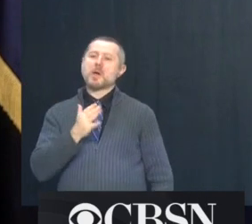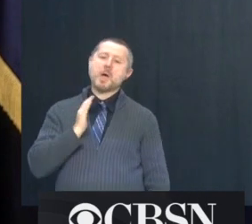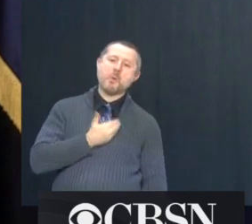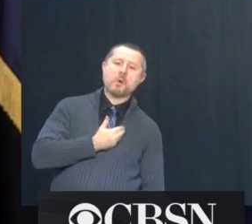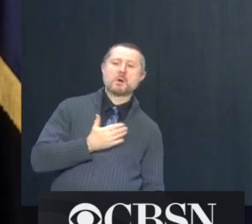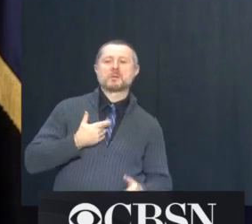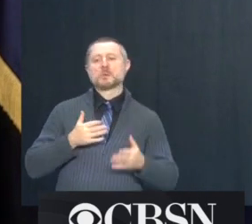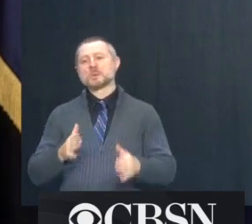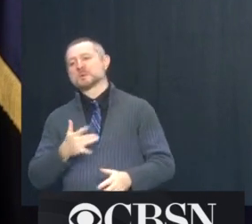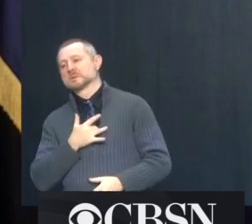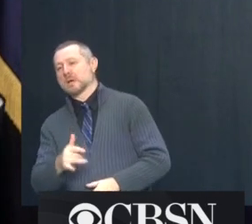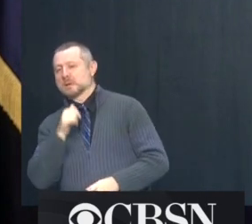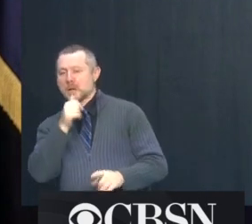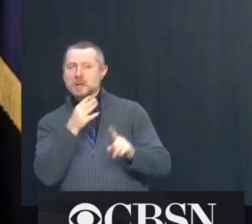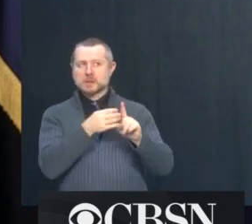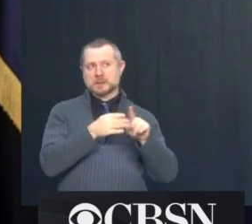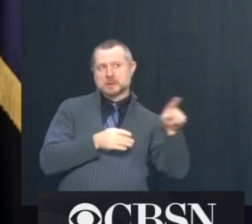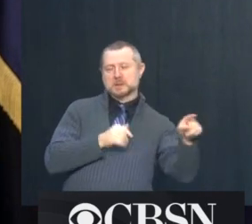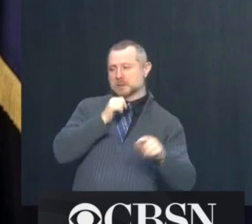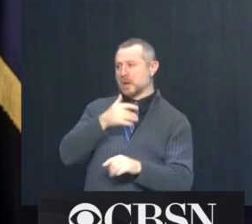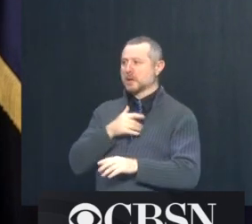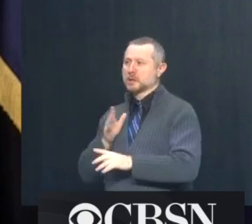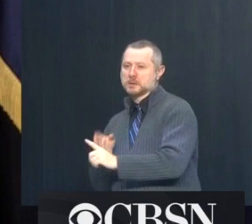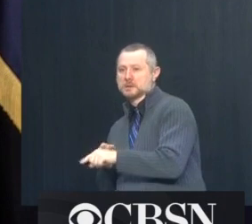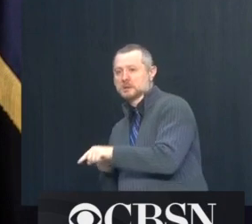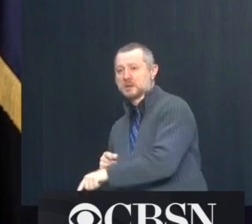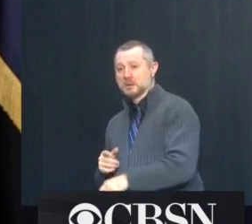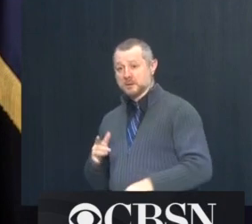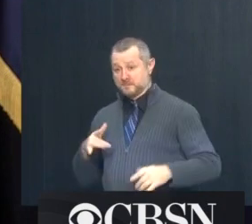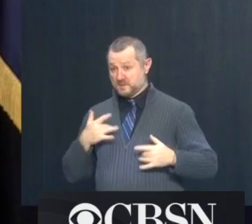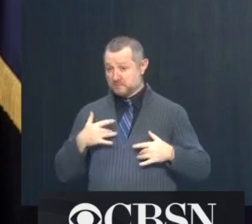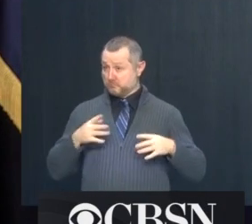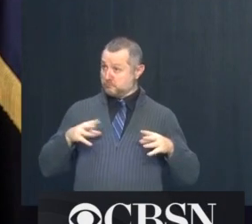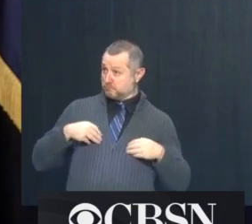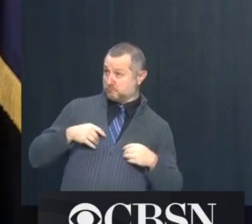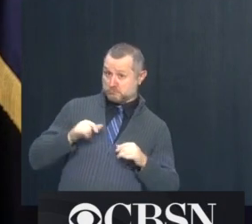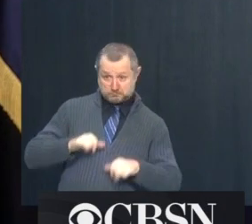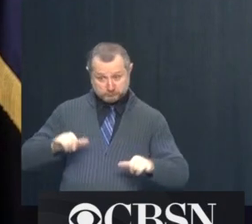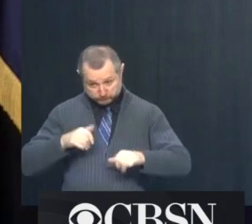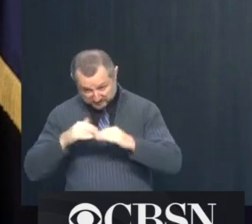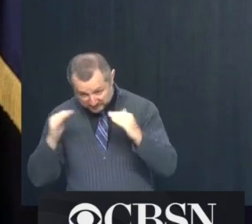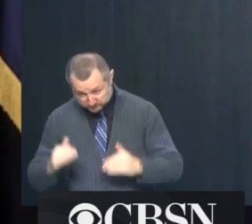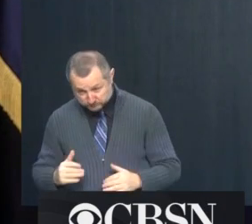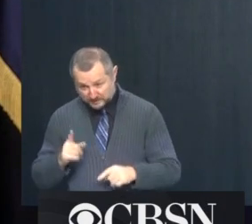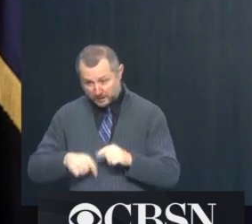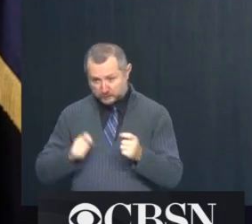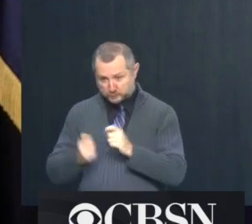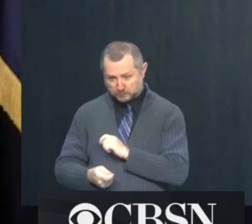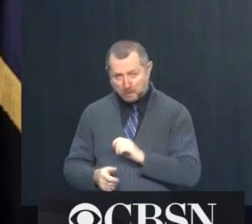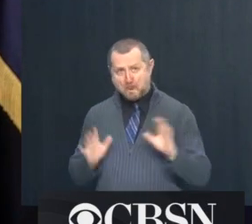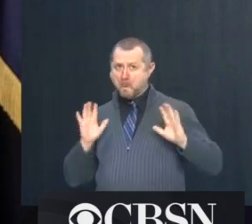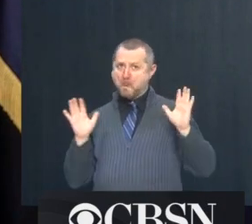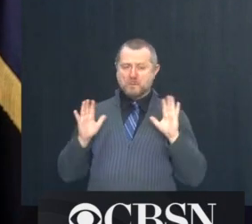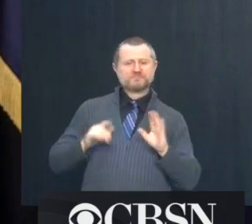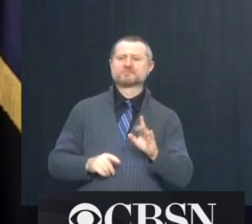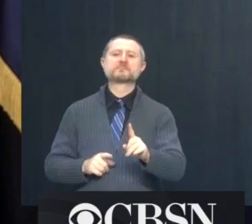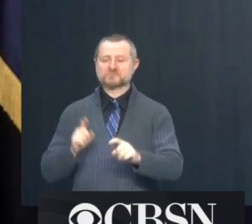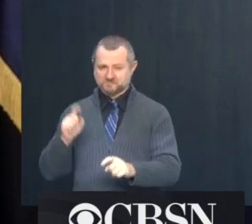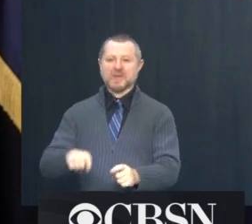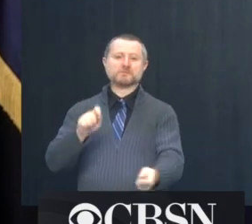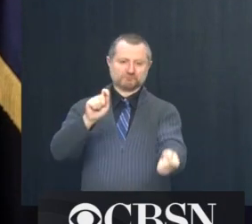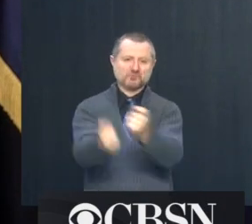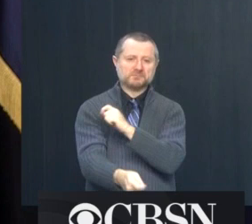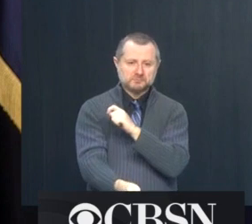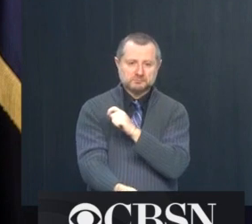bureaucratic mindset, whether it's in government or large hospital systems, that's not how we operate. And that's when we came up with